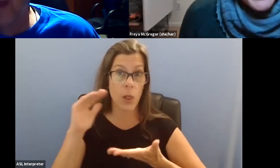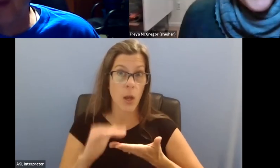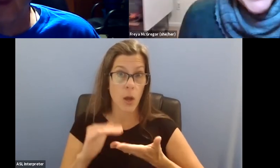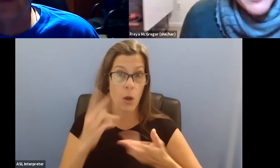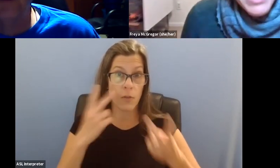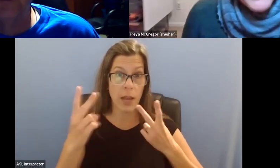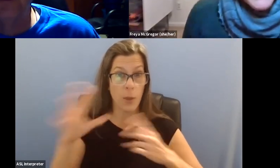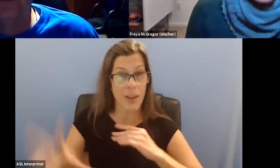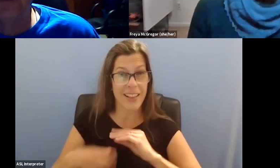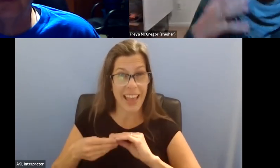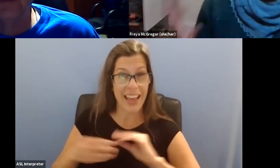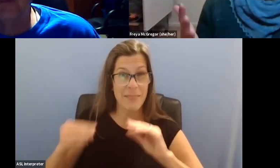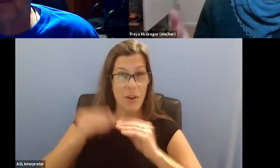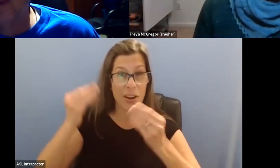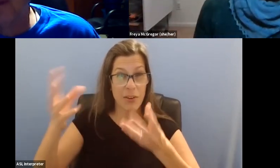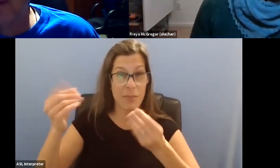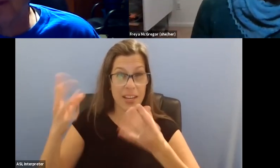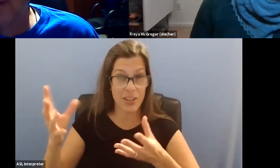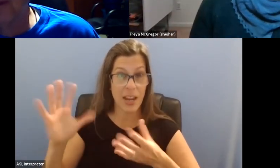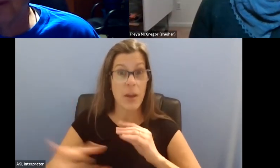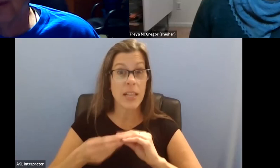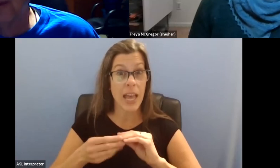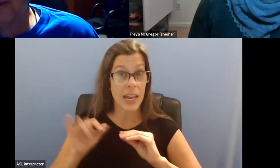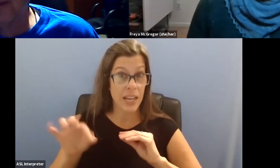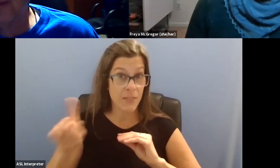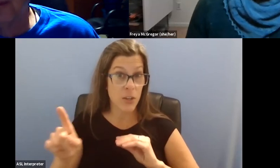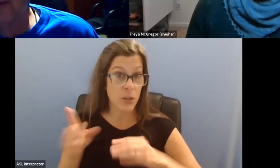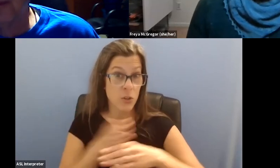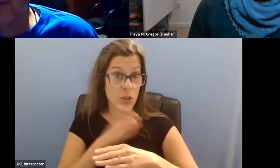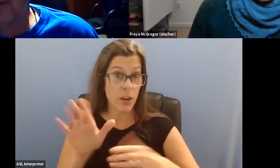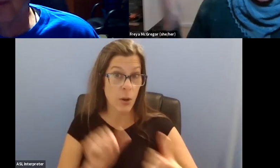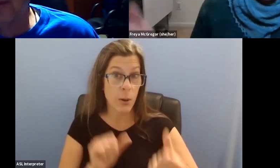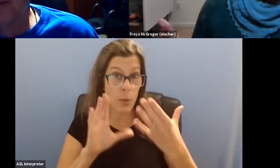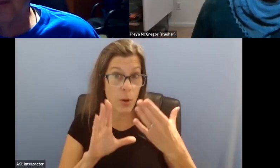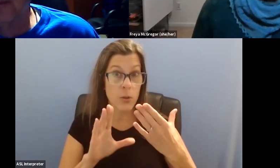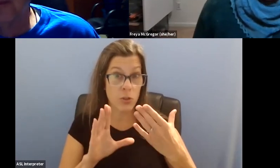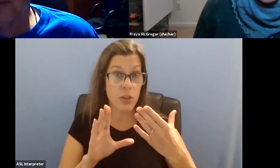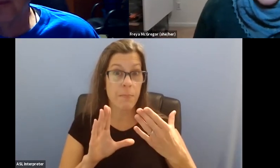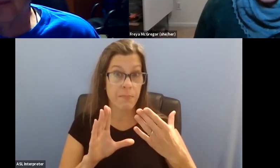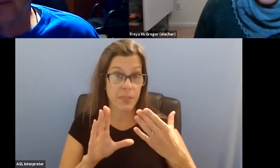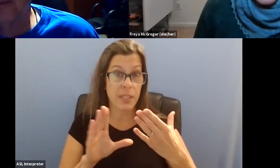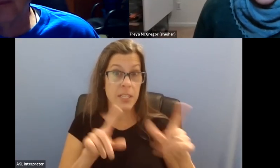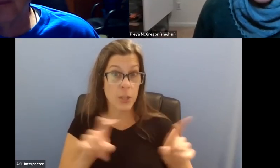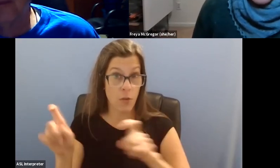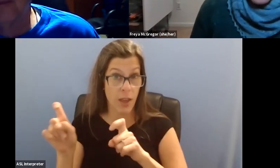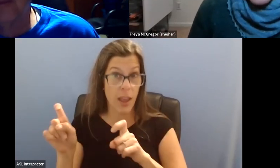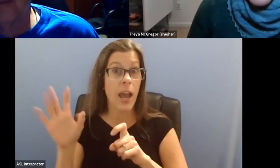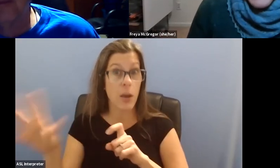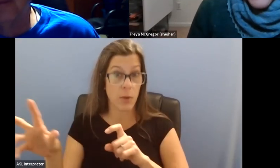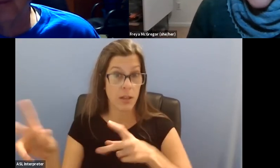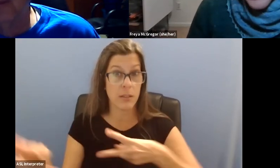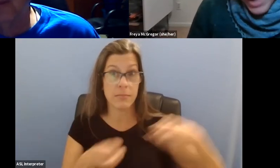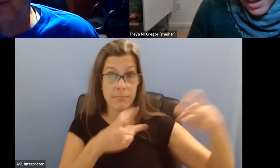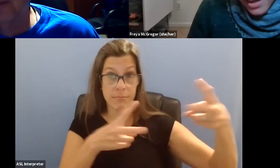learned tonight from Jerry up there. That's also where I'll add, if you share your strategies, um, in the post webinar survey, um, I'll add it up there.